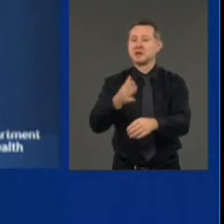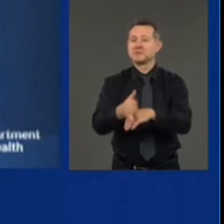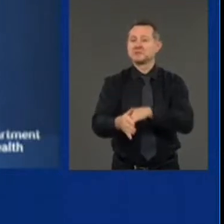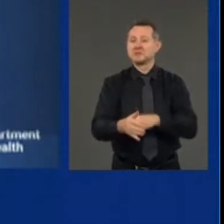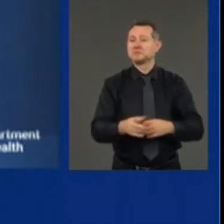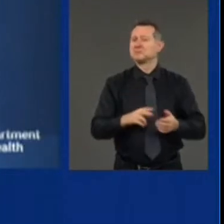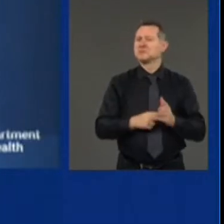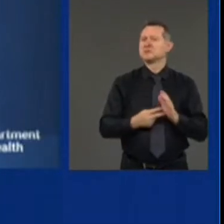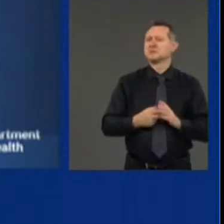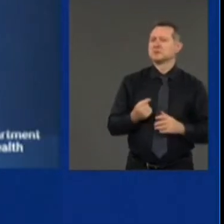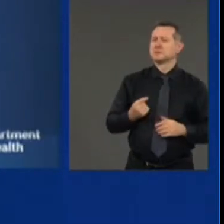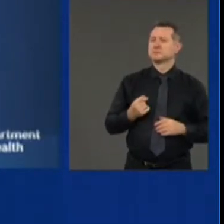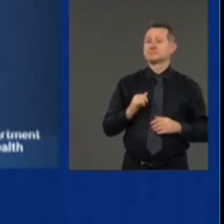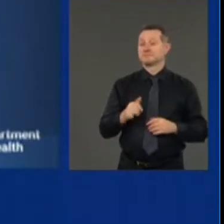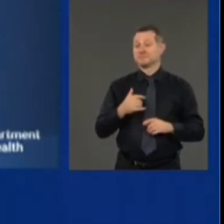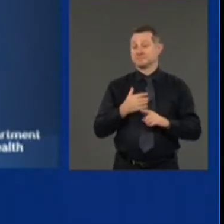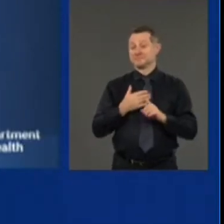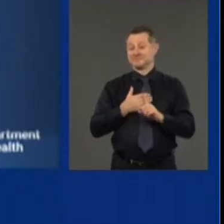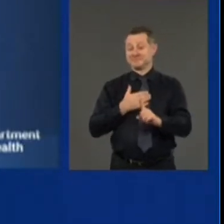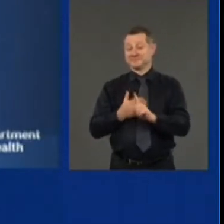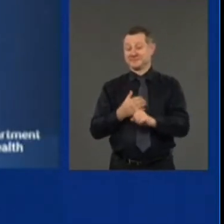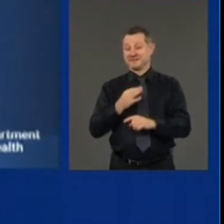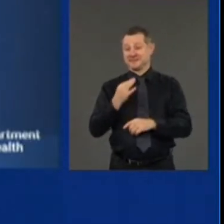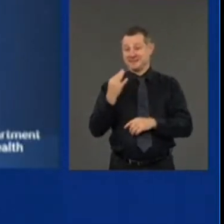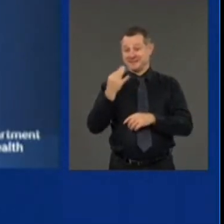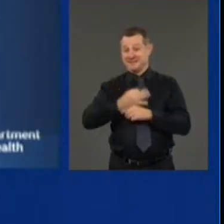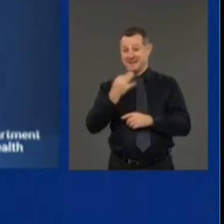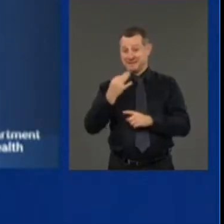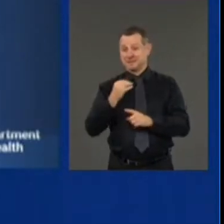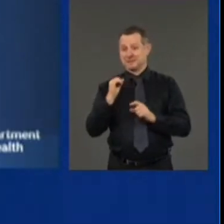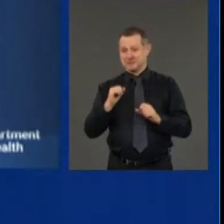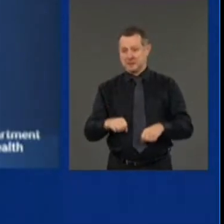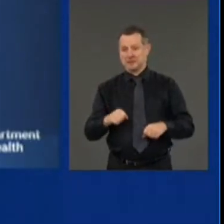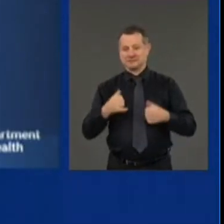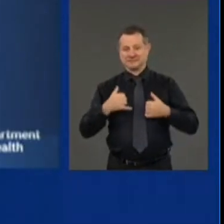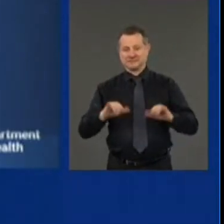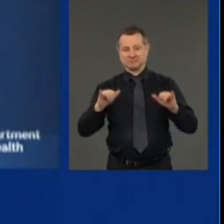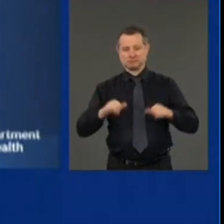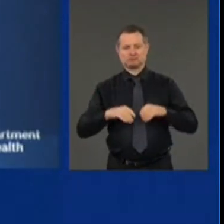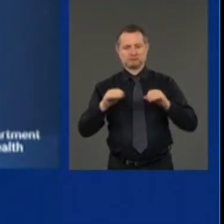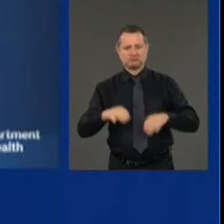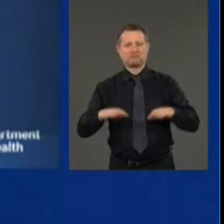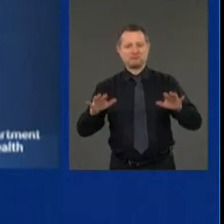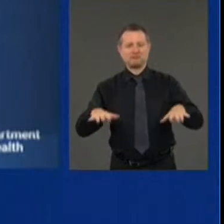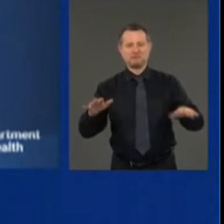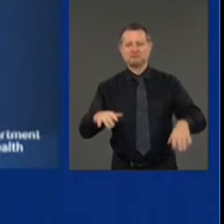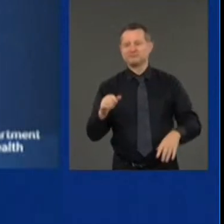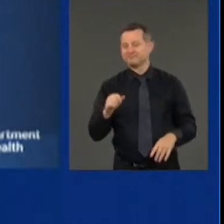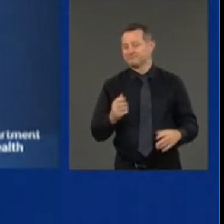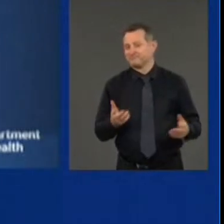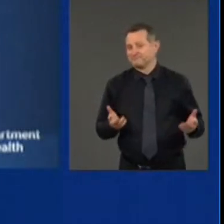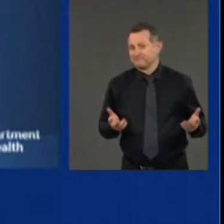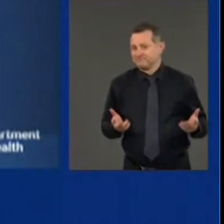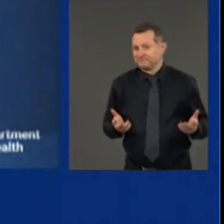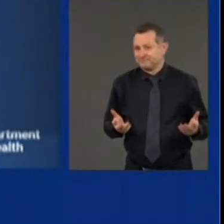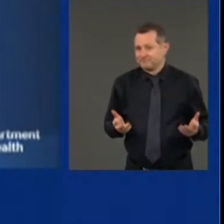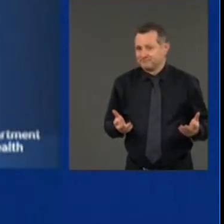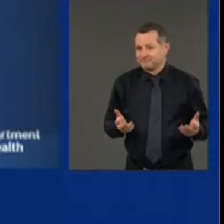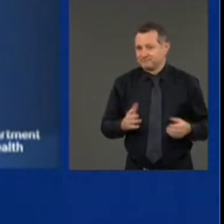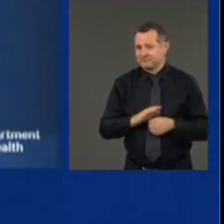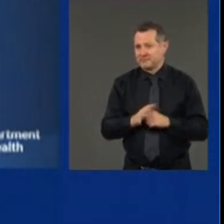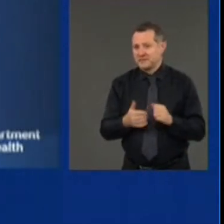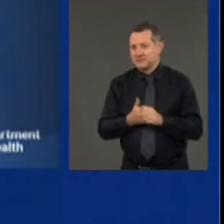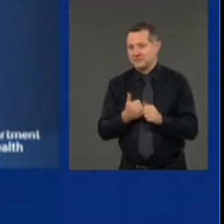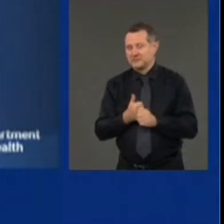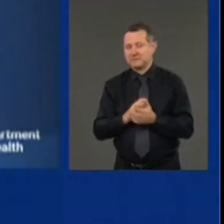by that point in time, the point when the resident is no longer a risk to others, the power of that virus has gone from